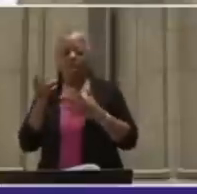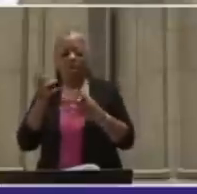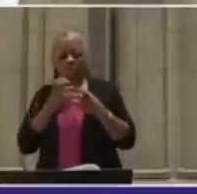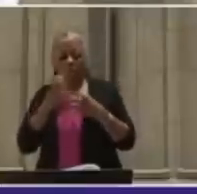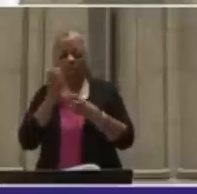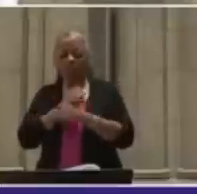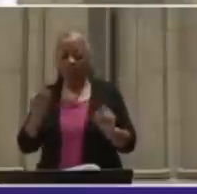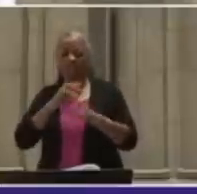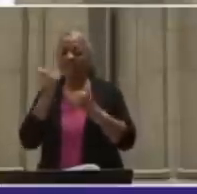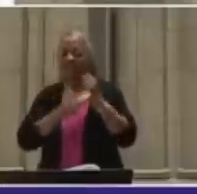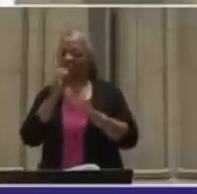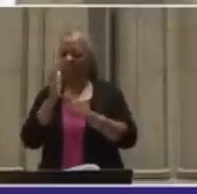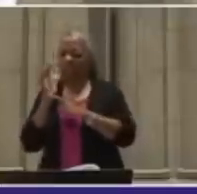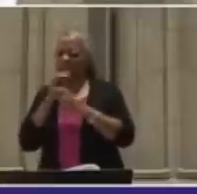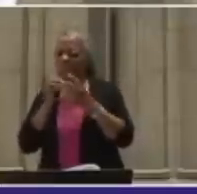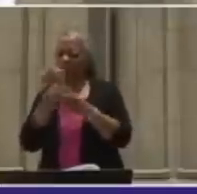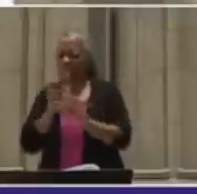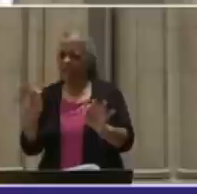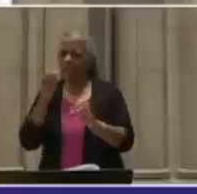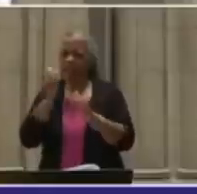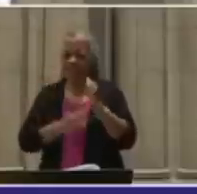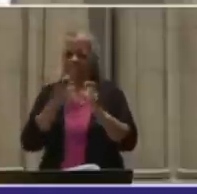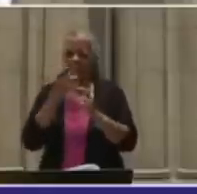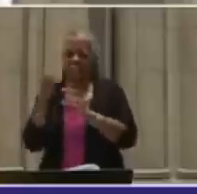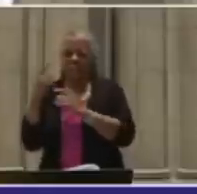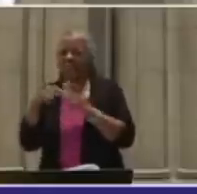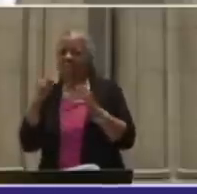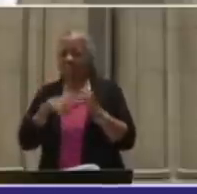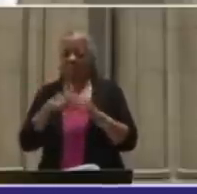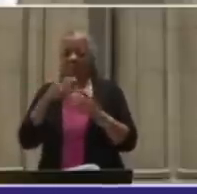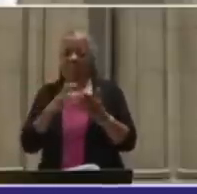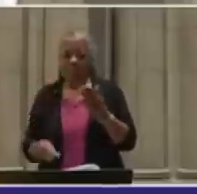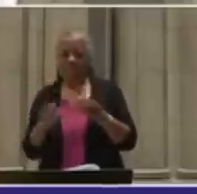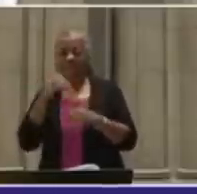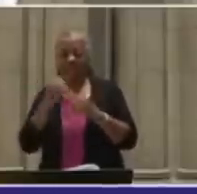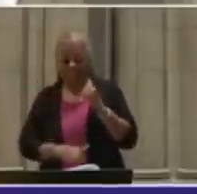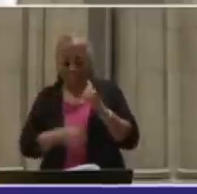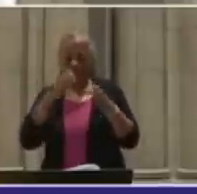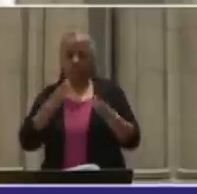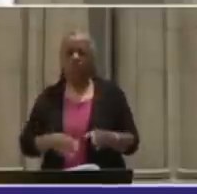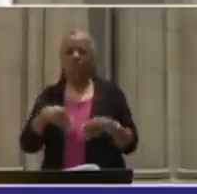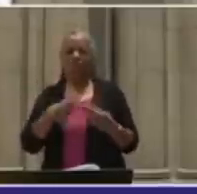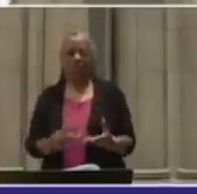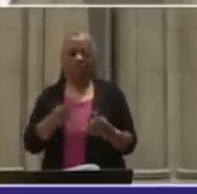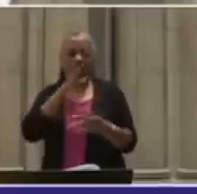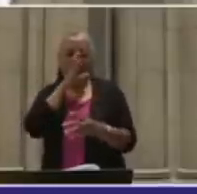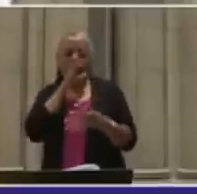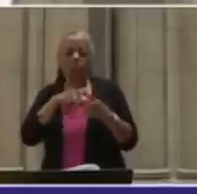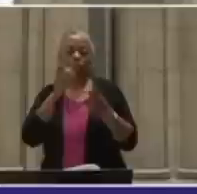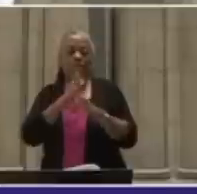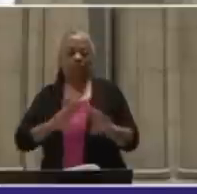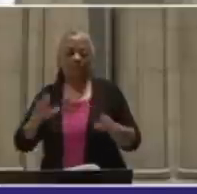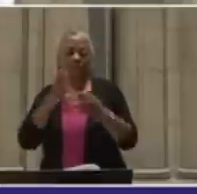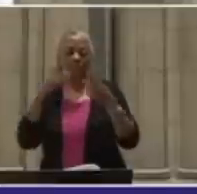candle burns for freedom, each lights a tyrant's fall, each flower placed for martyrs gives tongues to silence call, for healing